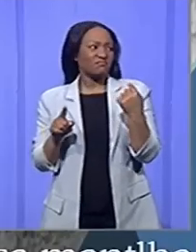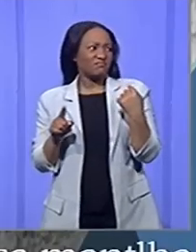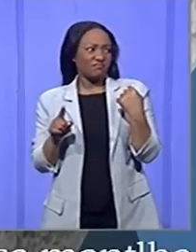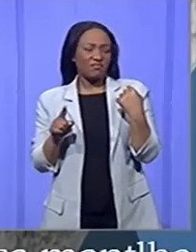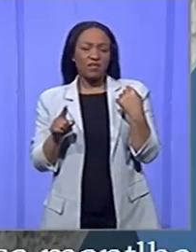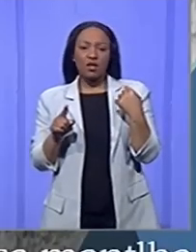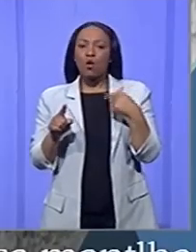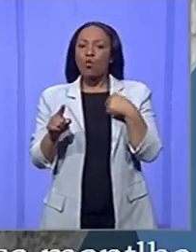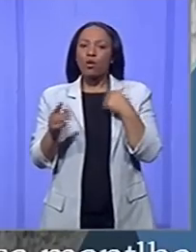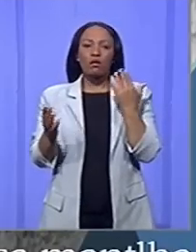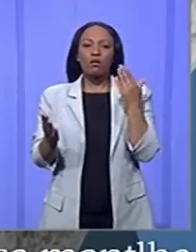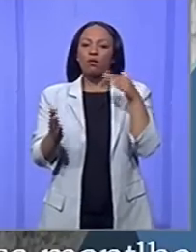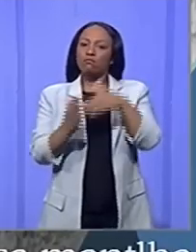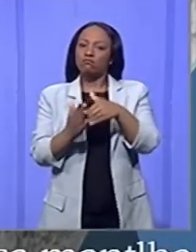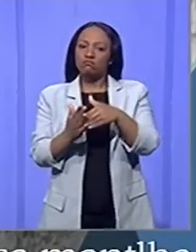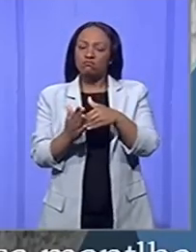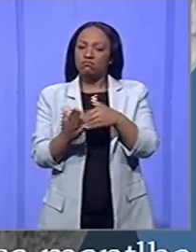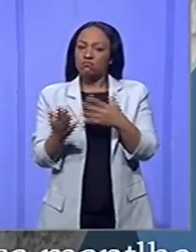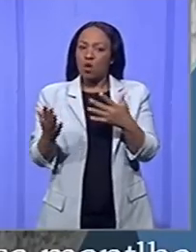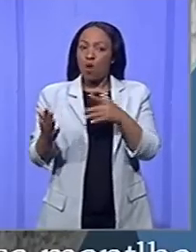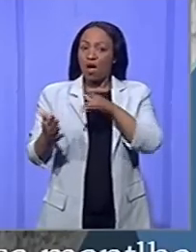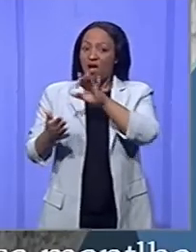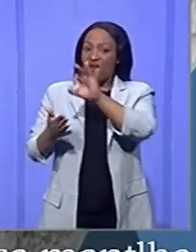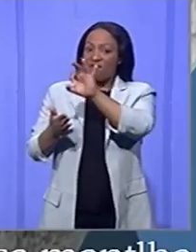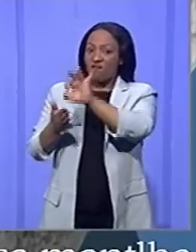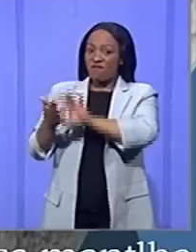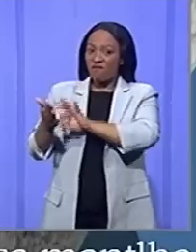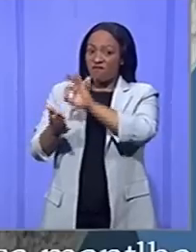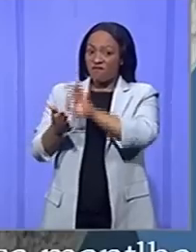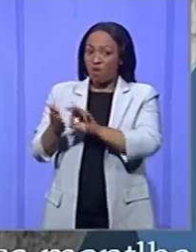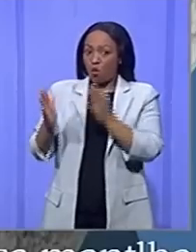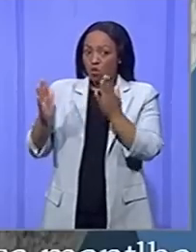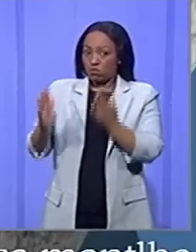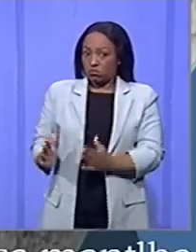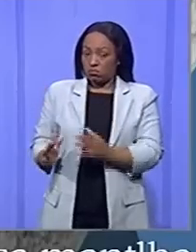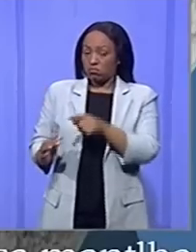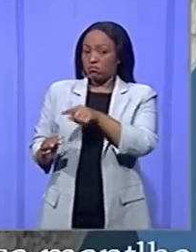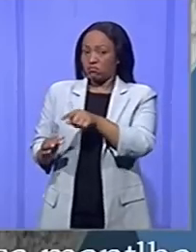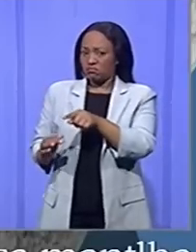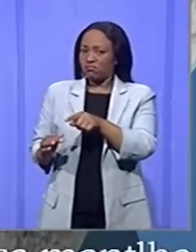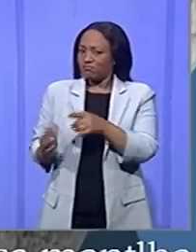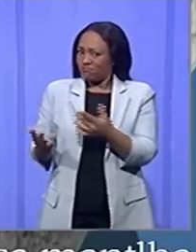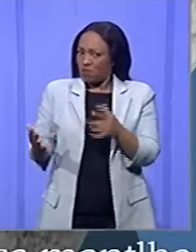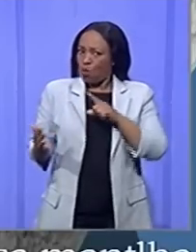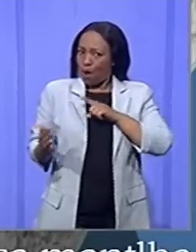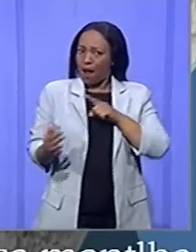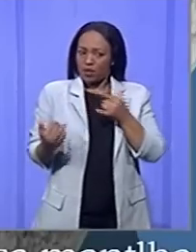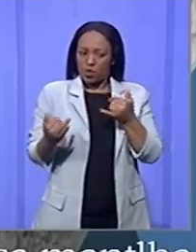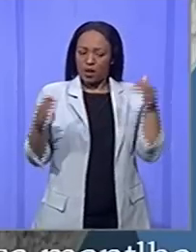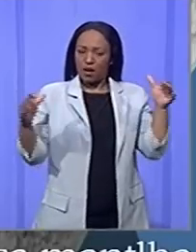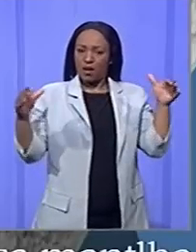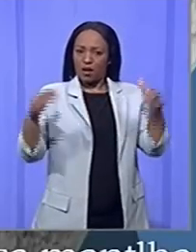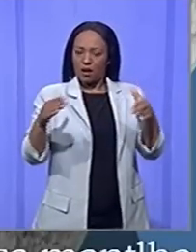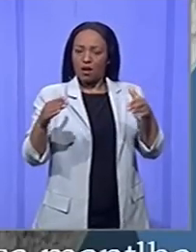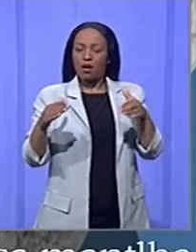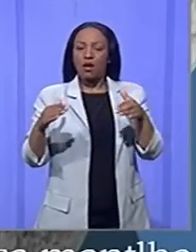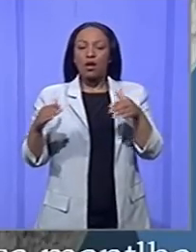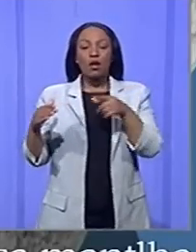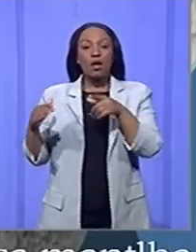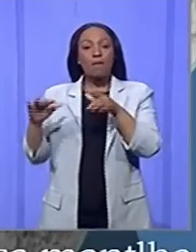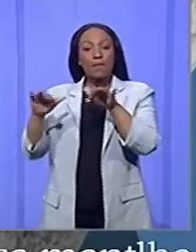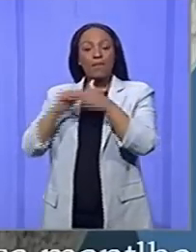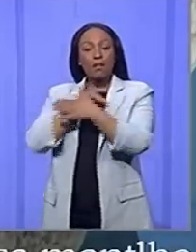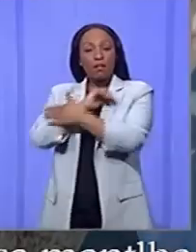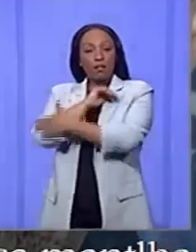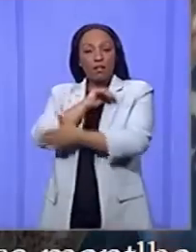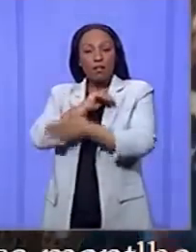ana ka lebaka la bakgethi mme ho bolelang hore baahi ba naha ena ba buile mme ona